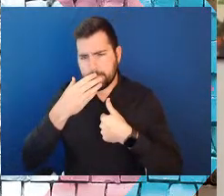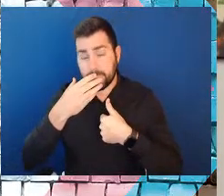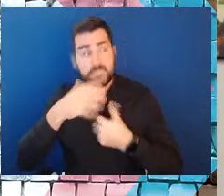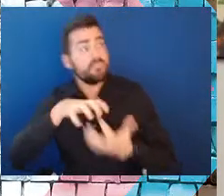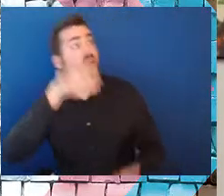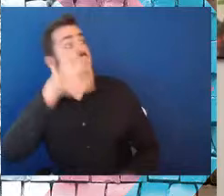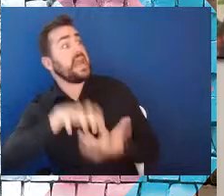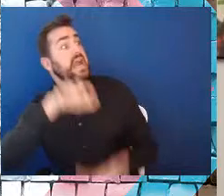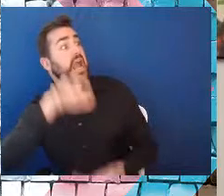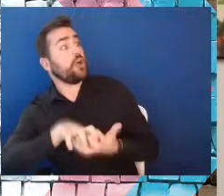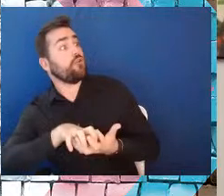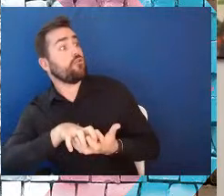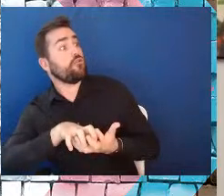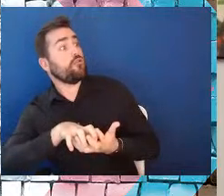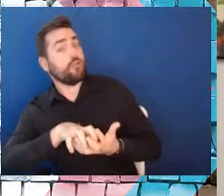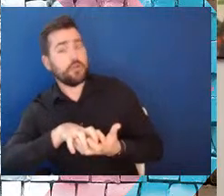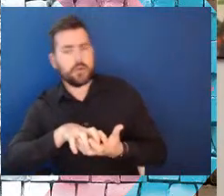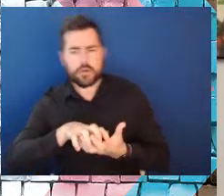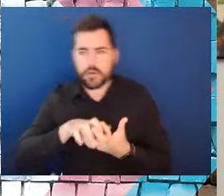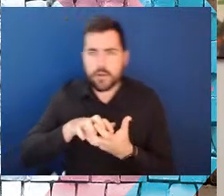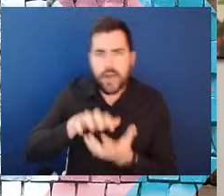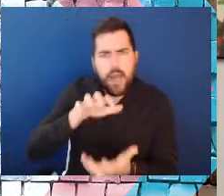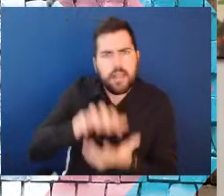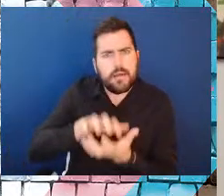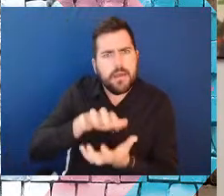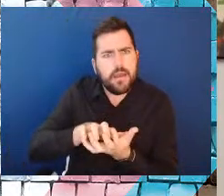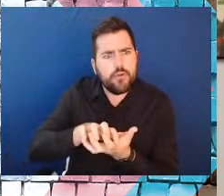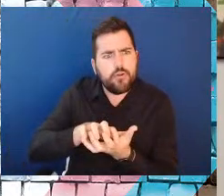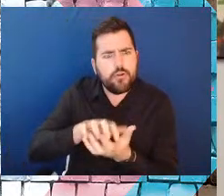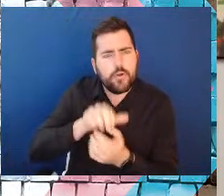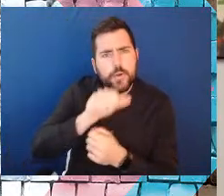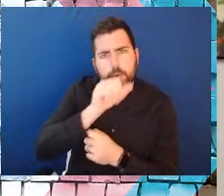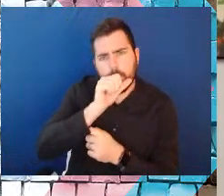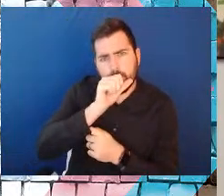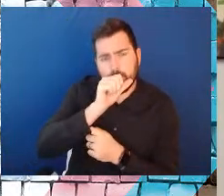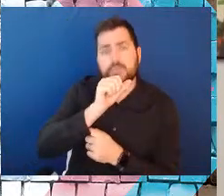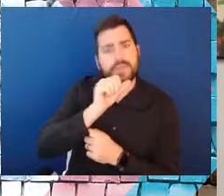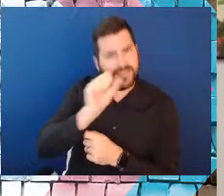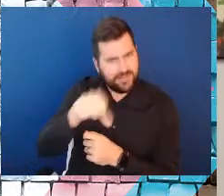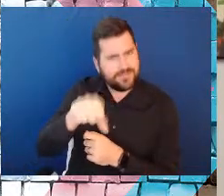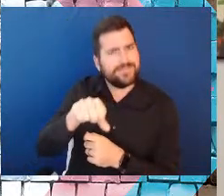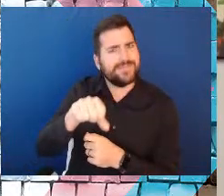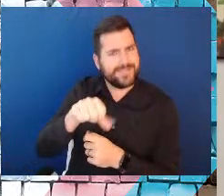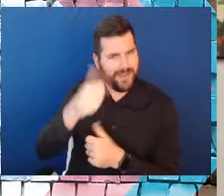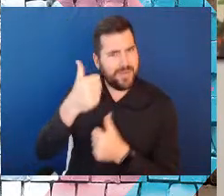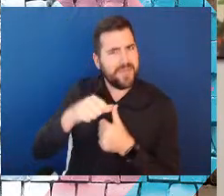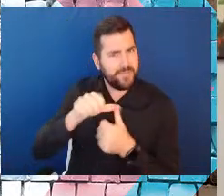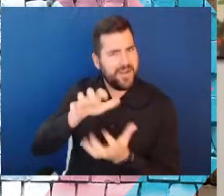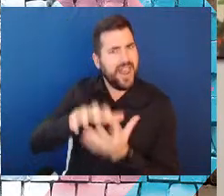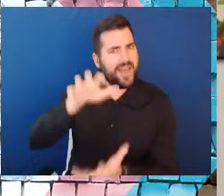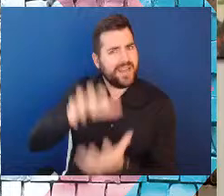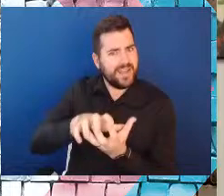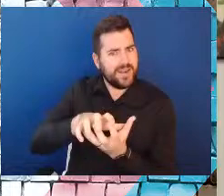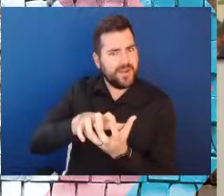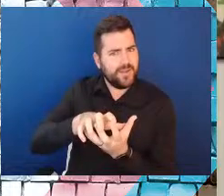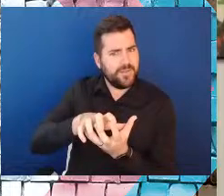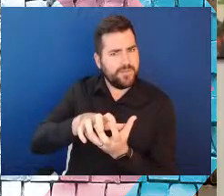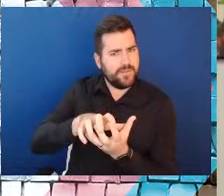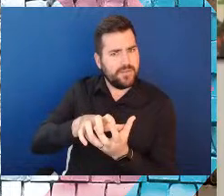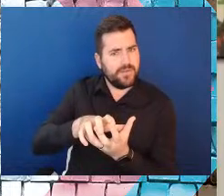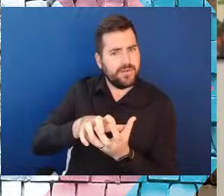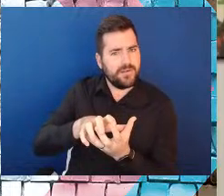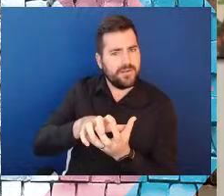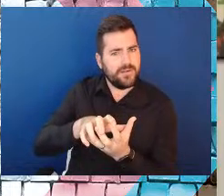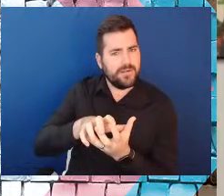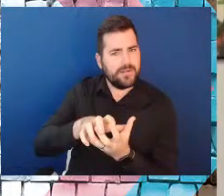Alligator! There was an alligator. There was an alligator. But as I always say,